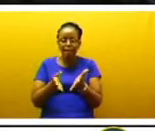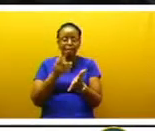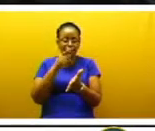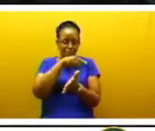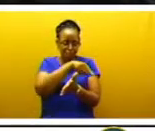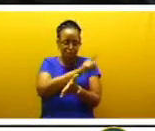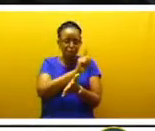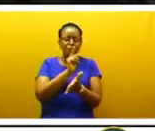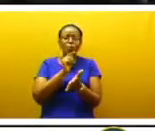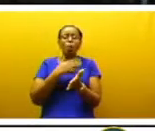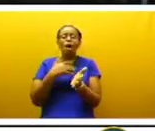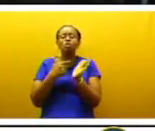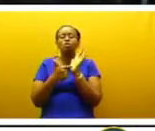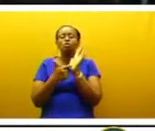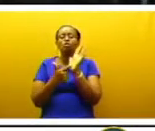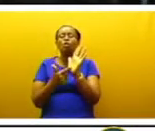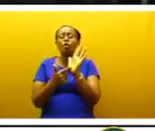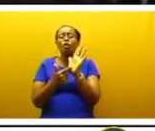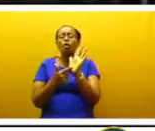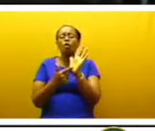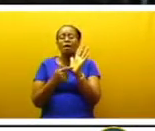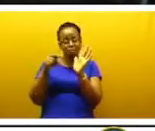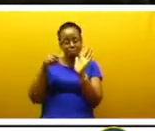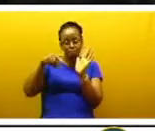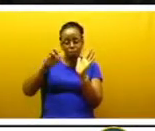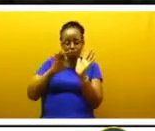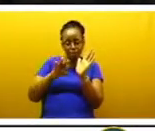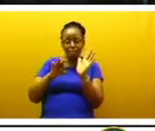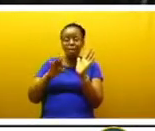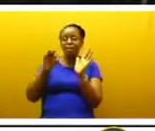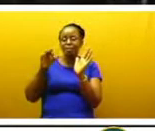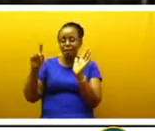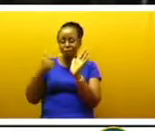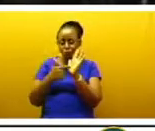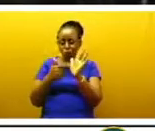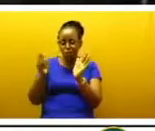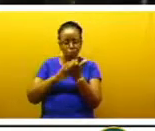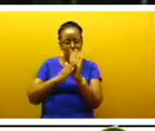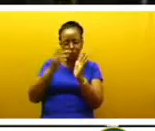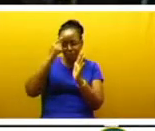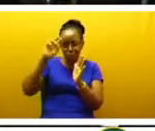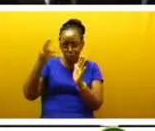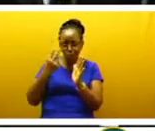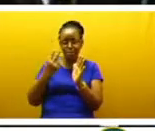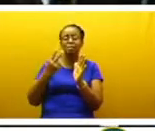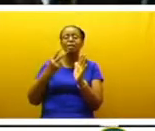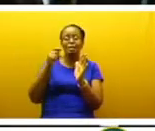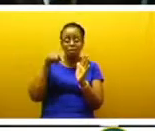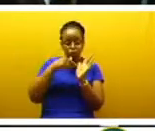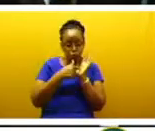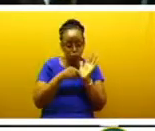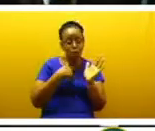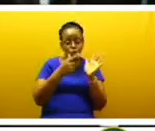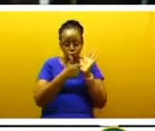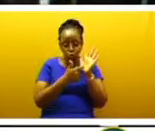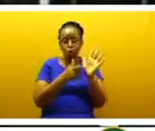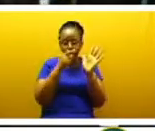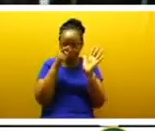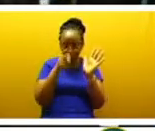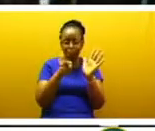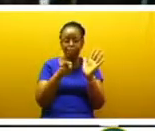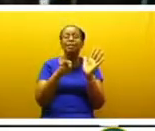think, by Professor Kindiki, and placed before the people of Kenya. We